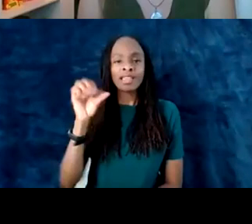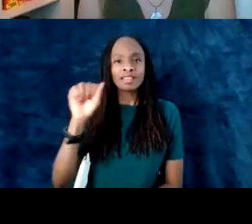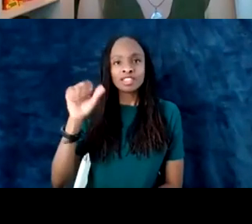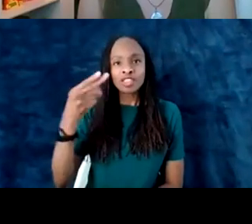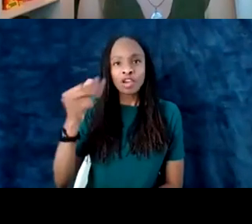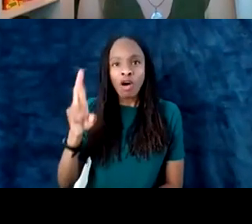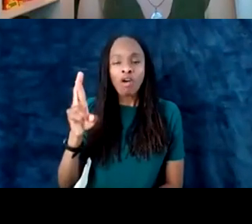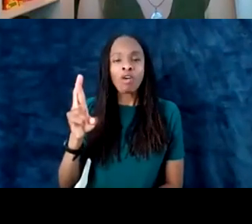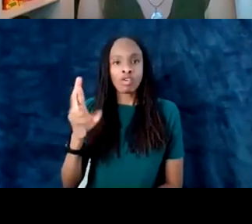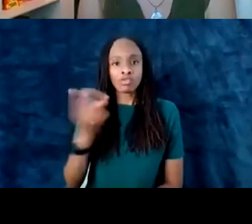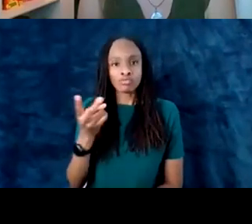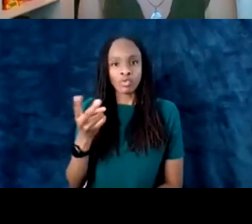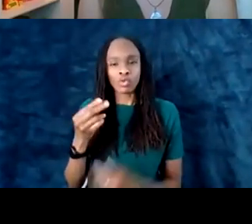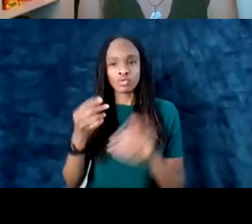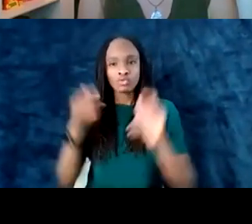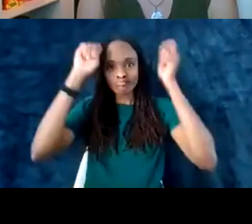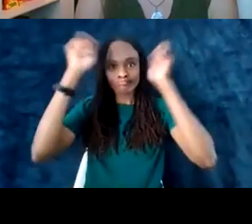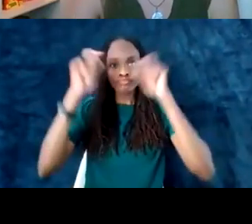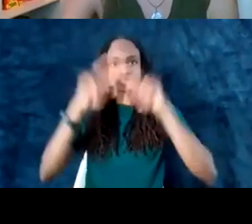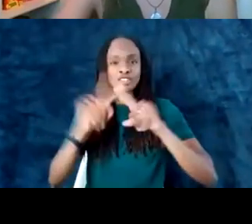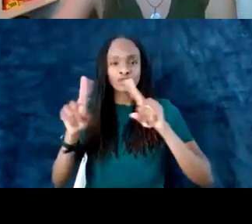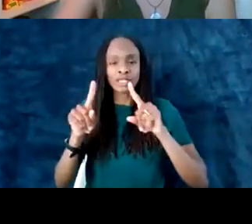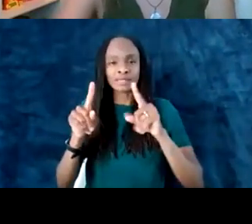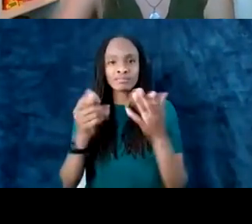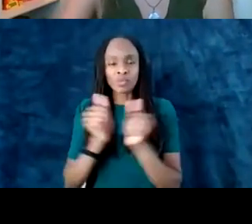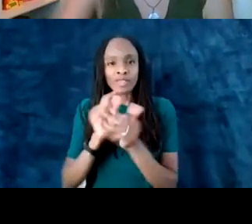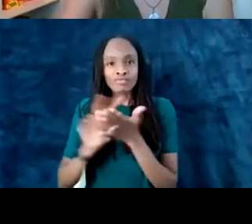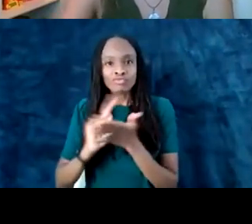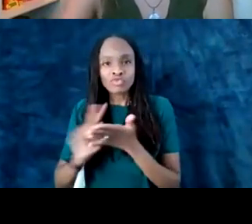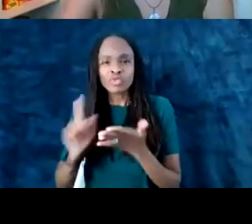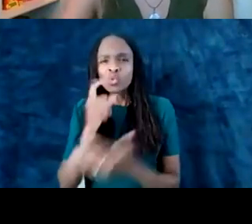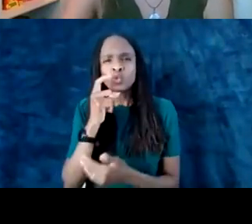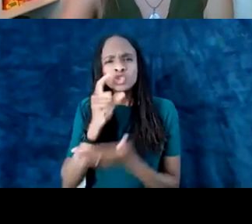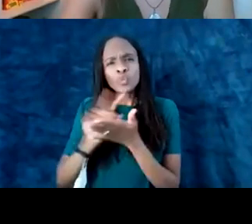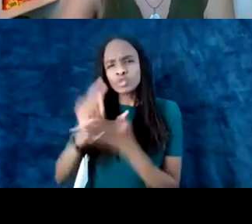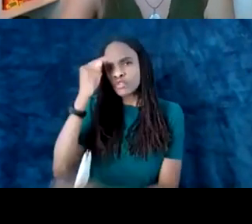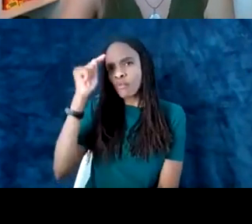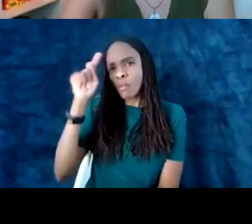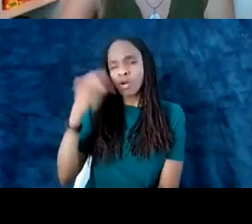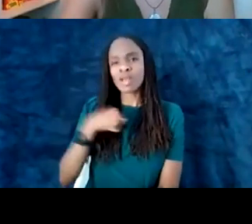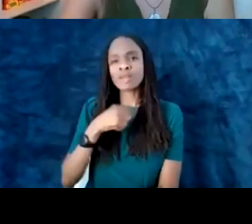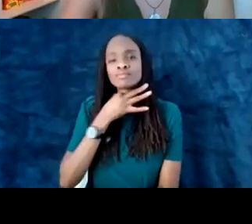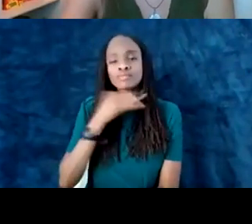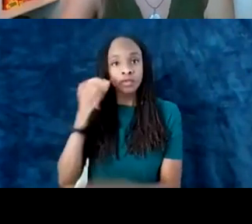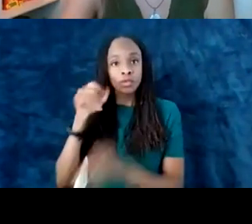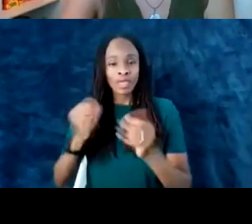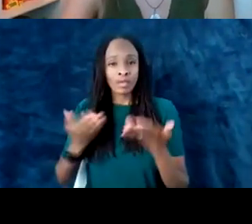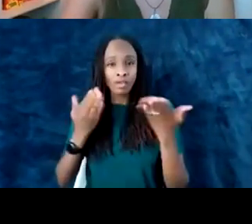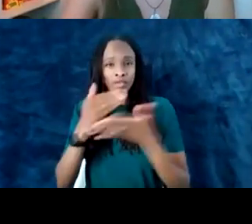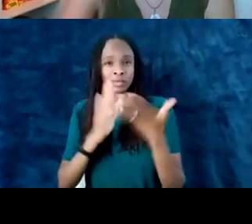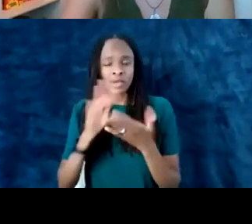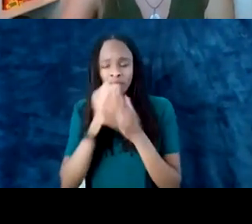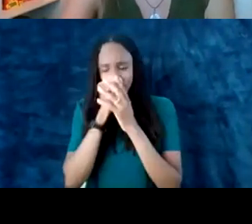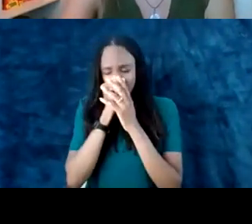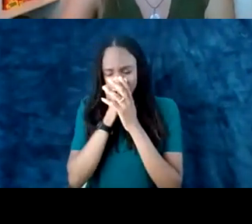different capacities, wearing different hats. And this question of who is research for, I'm wondering if you might be able to offer some of your thoughts on that,